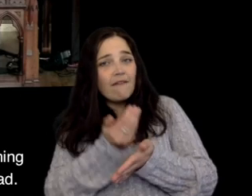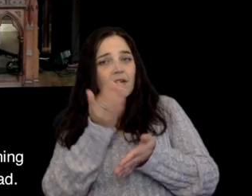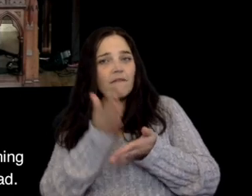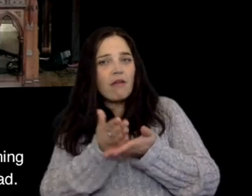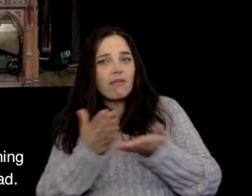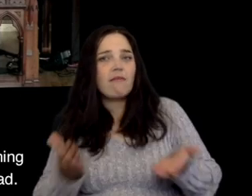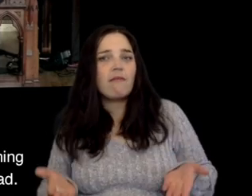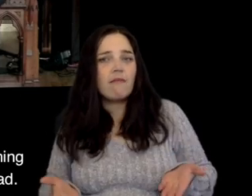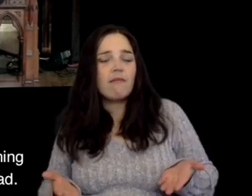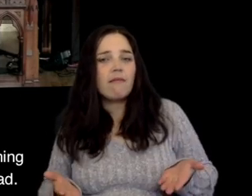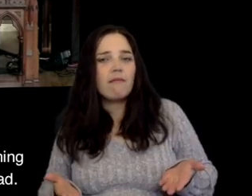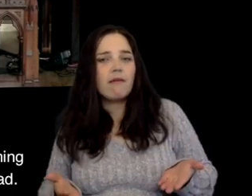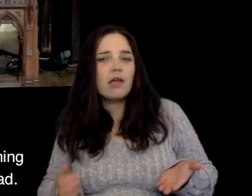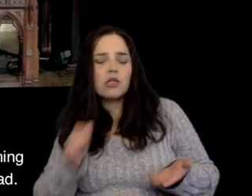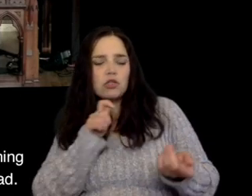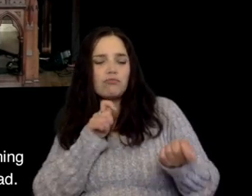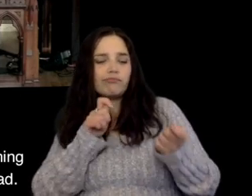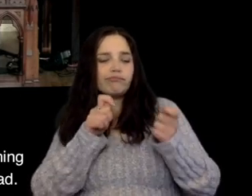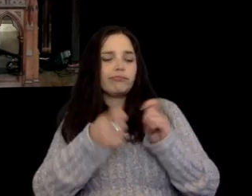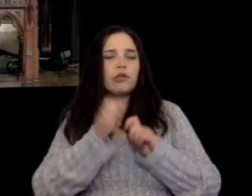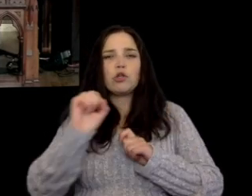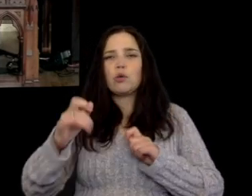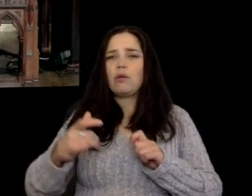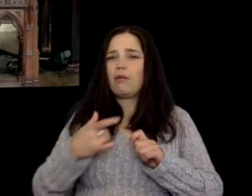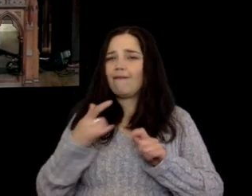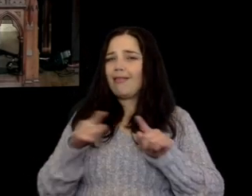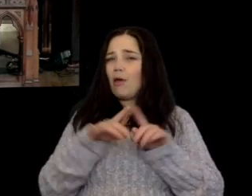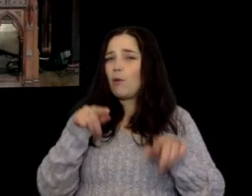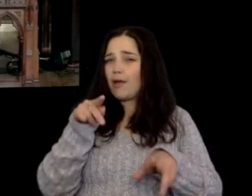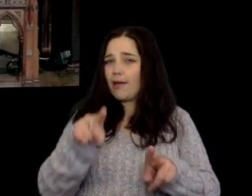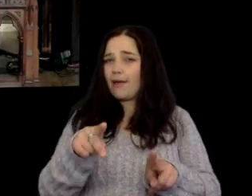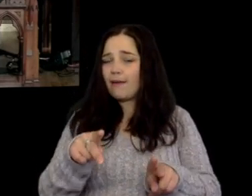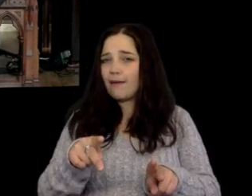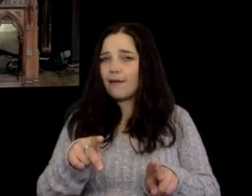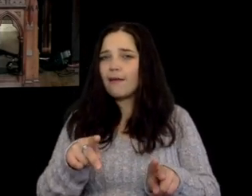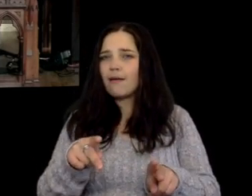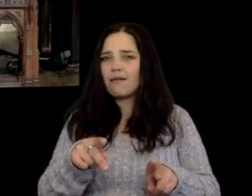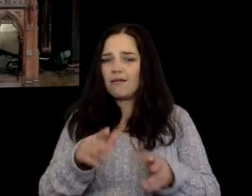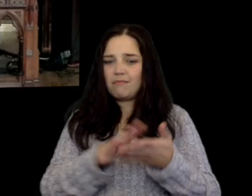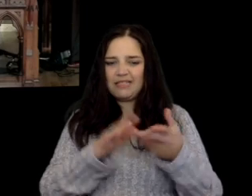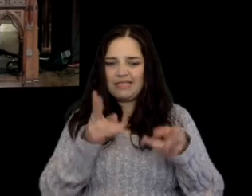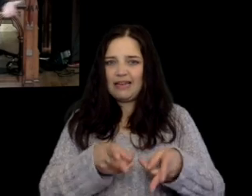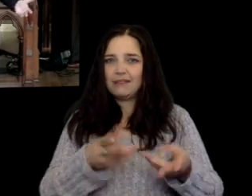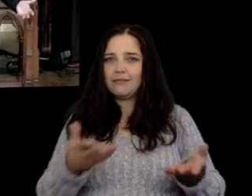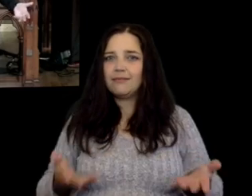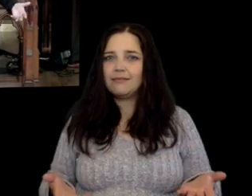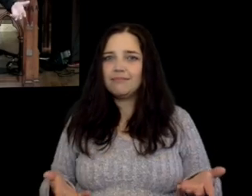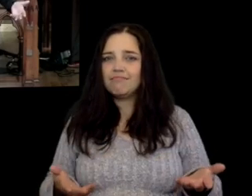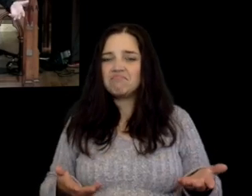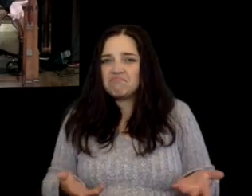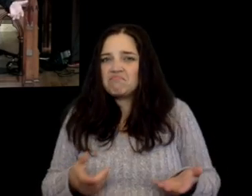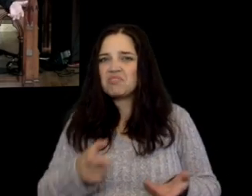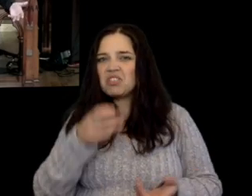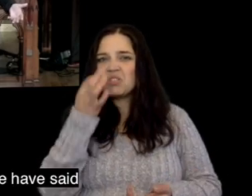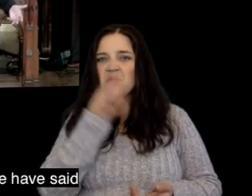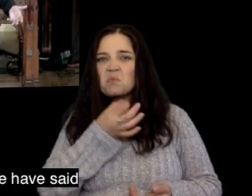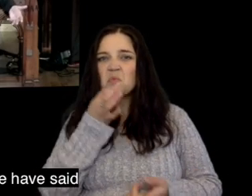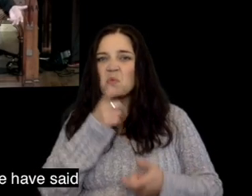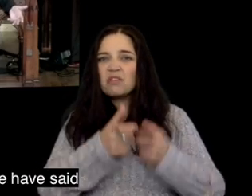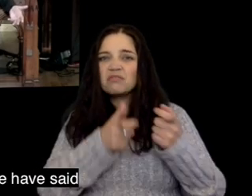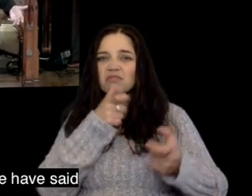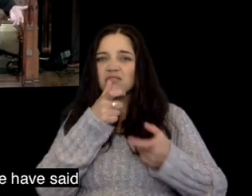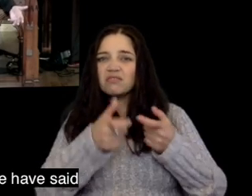and it isn't transforming you like that, is dead. It's just words.